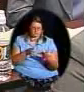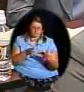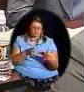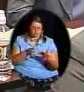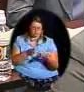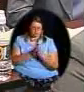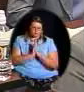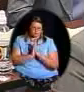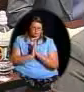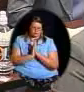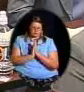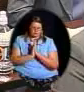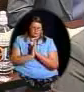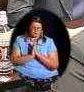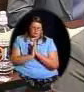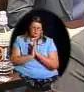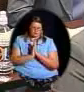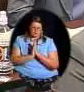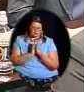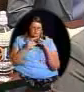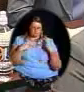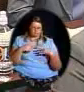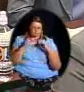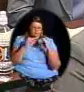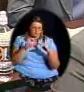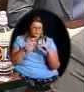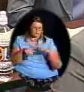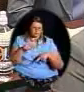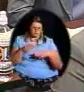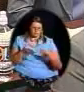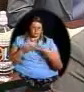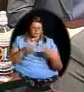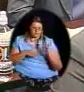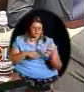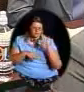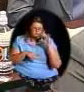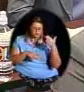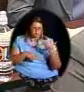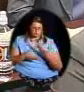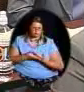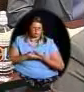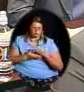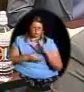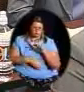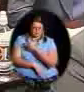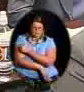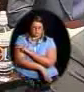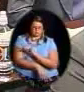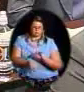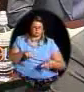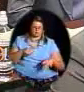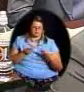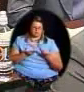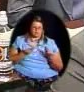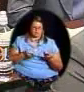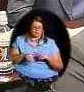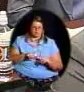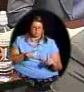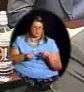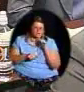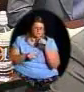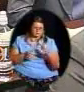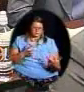could not be here this evening. He has an illness with his daughter who's in the hospital, so he couldn't be here this evening. But that does align